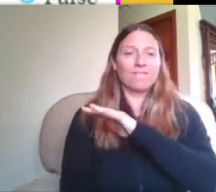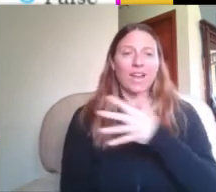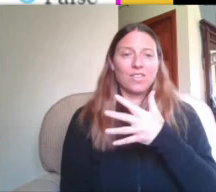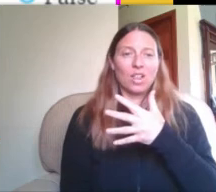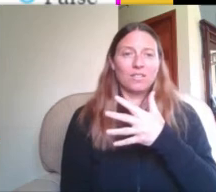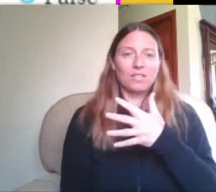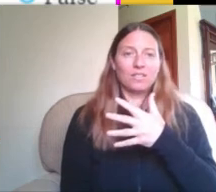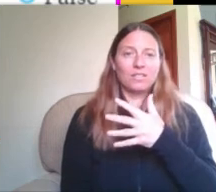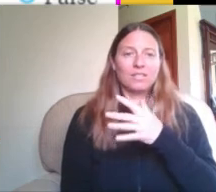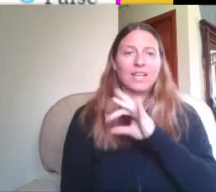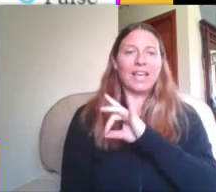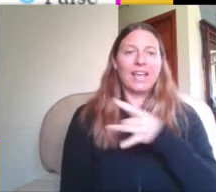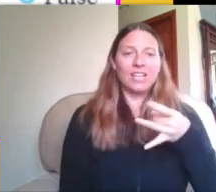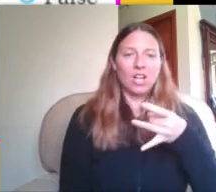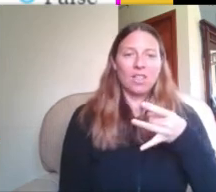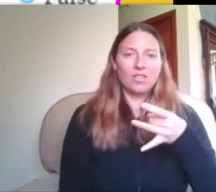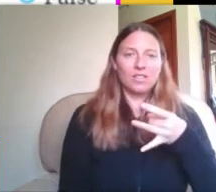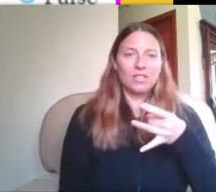$8,